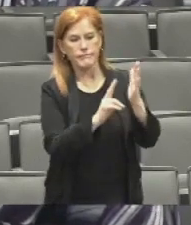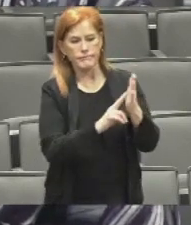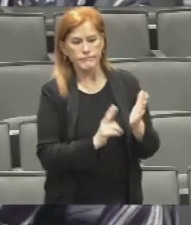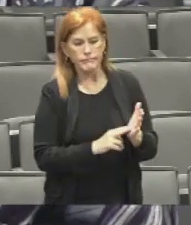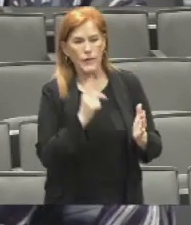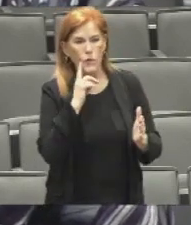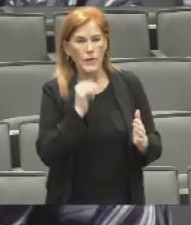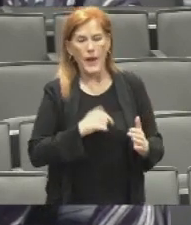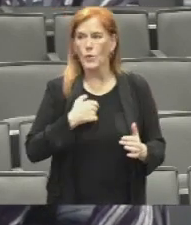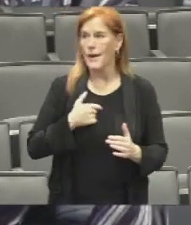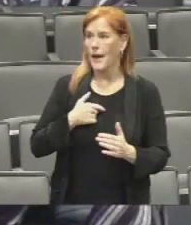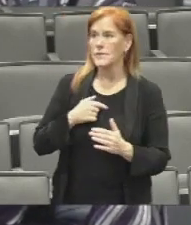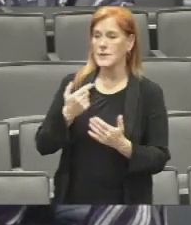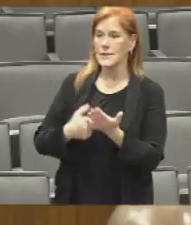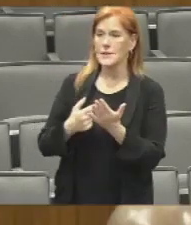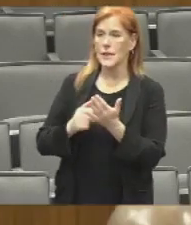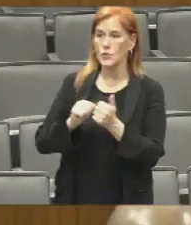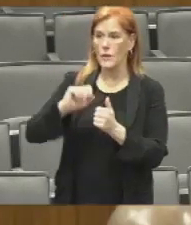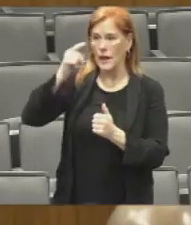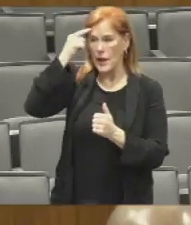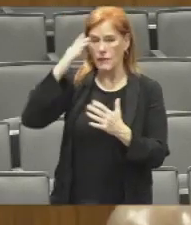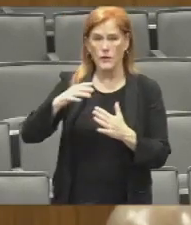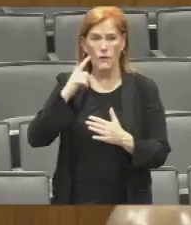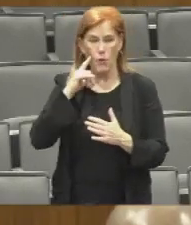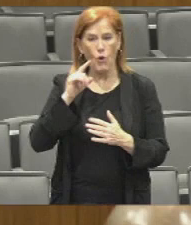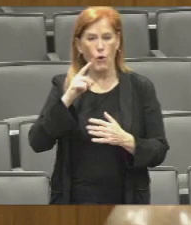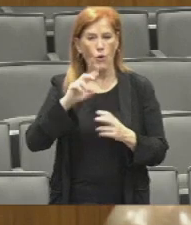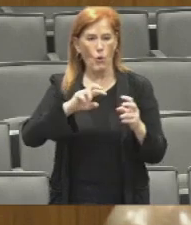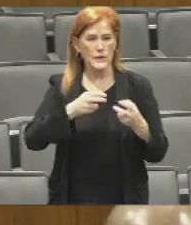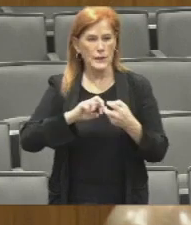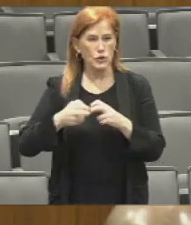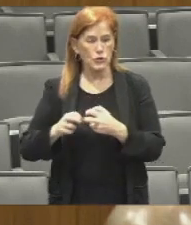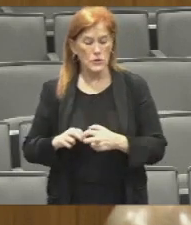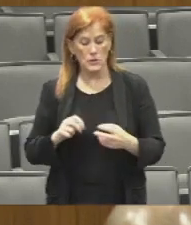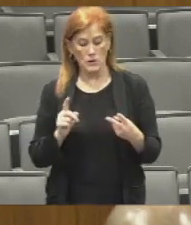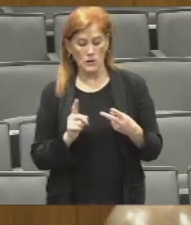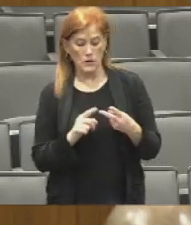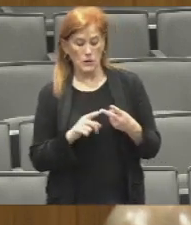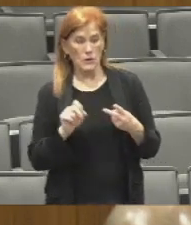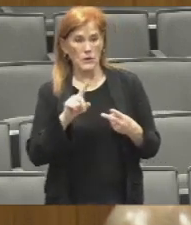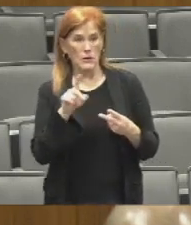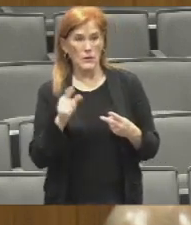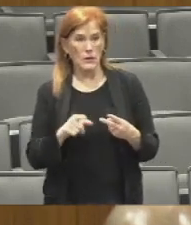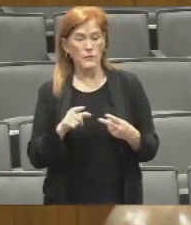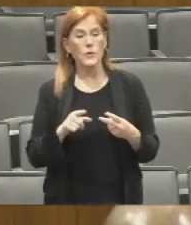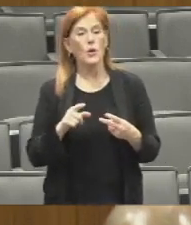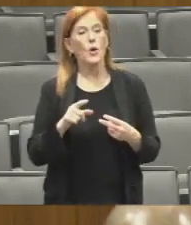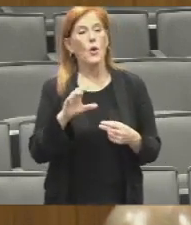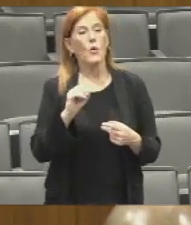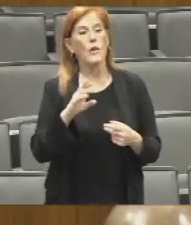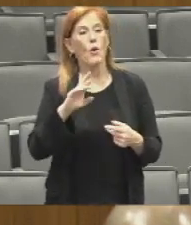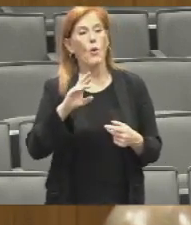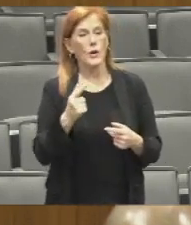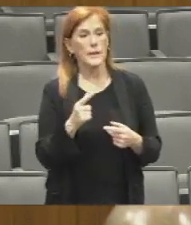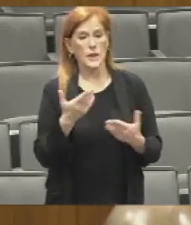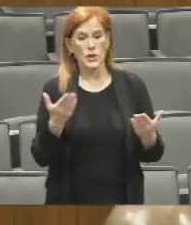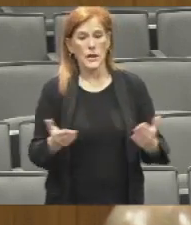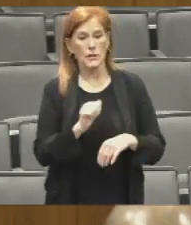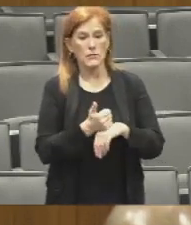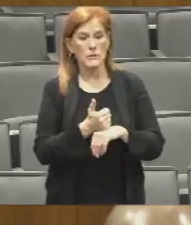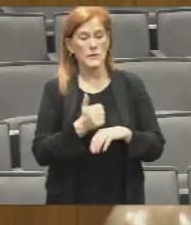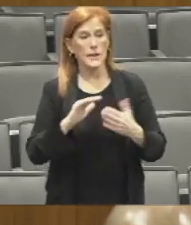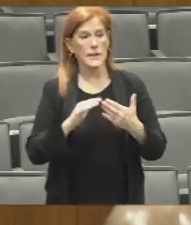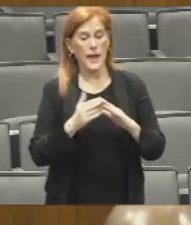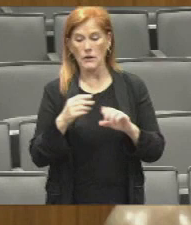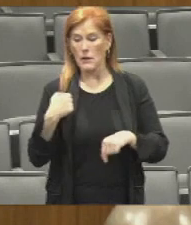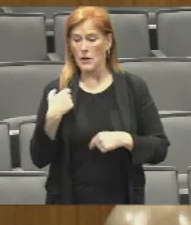through those issues. Okay. My second question has to do with an organization in town that up to